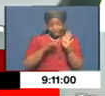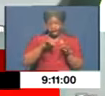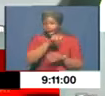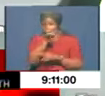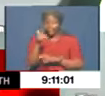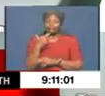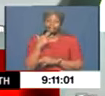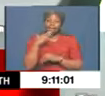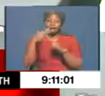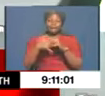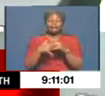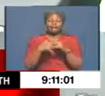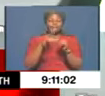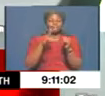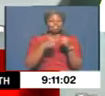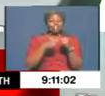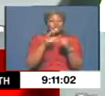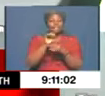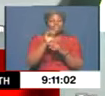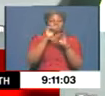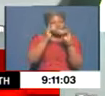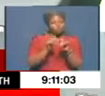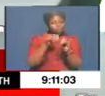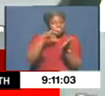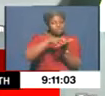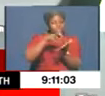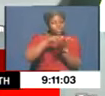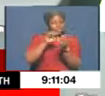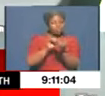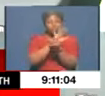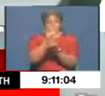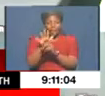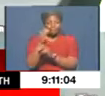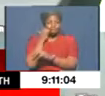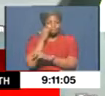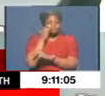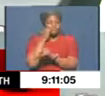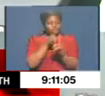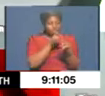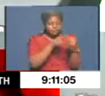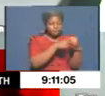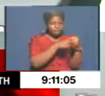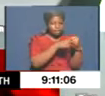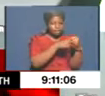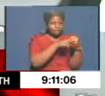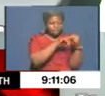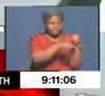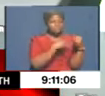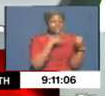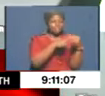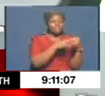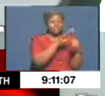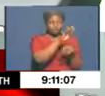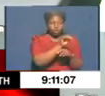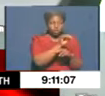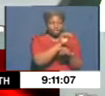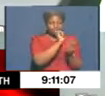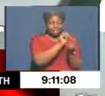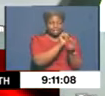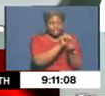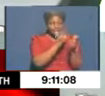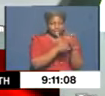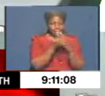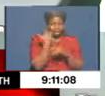170 new cases of COVID-19 disease out of 7,940 samples screened in the last 24